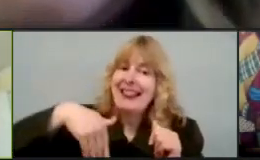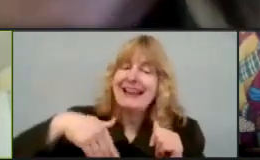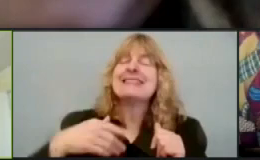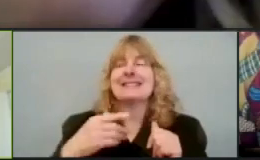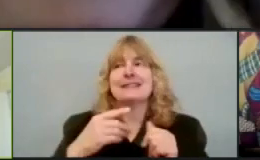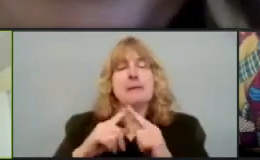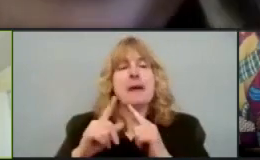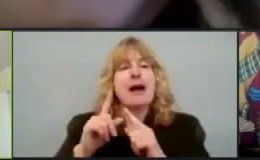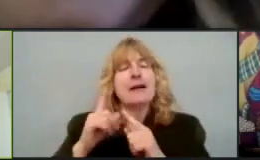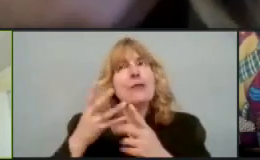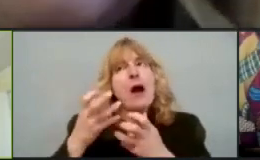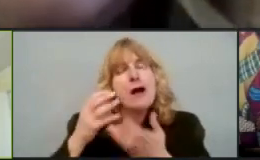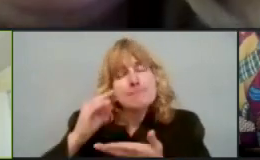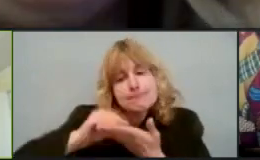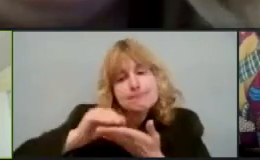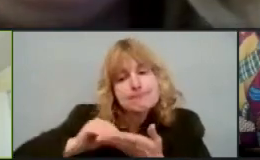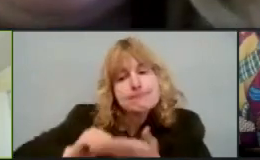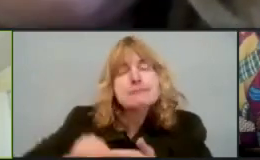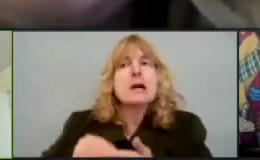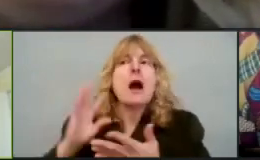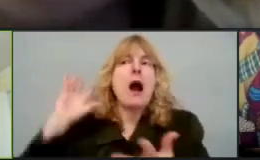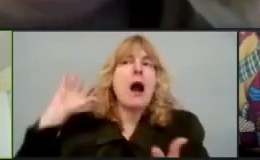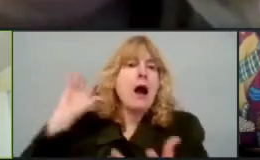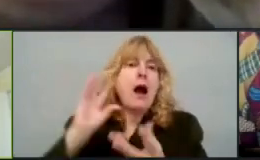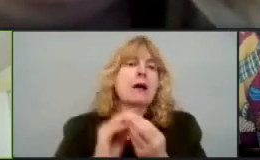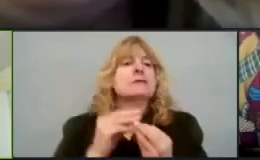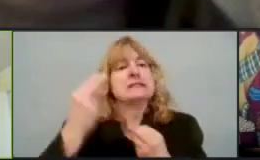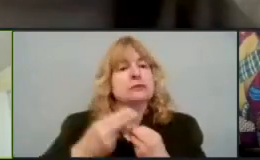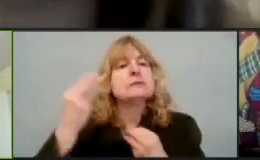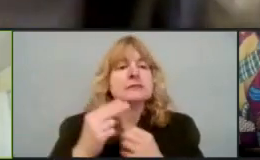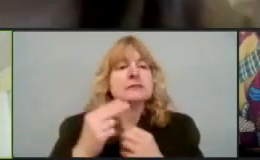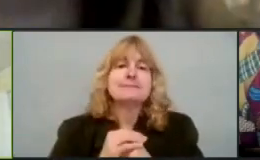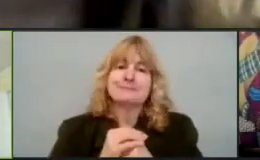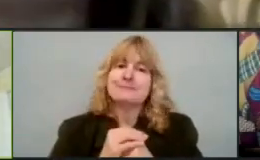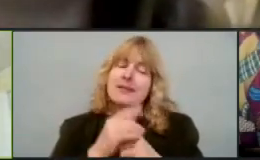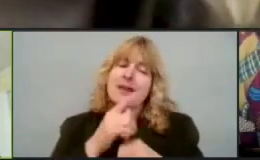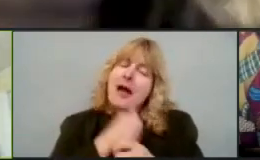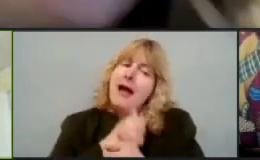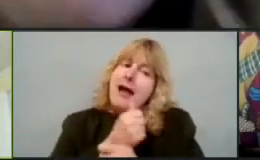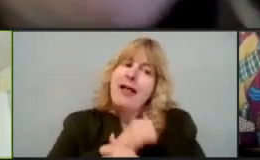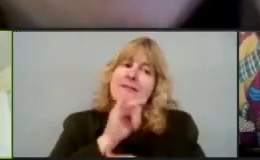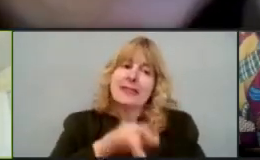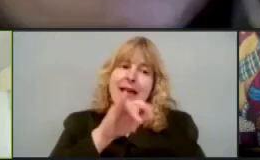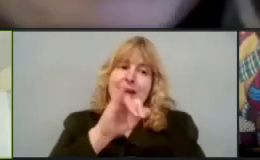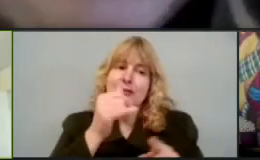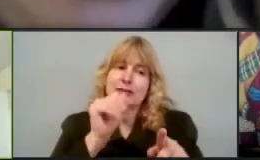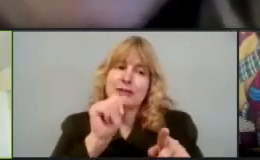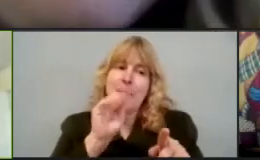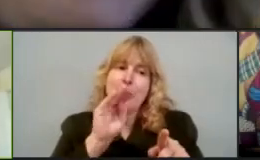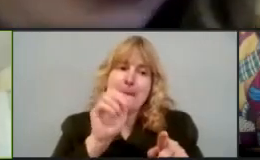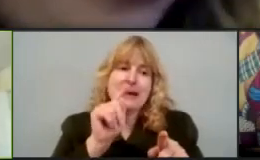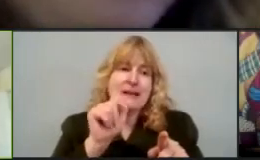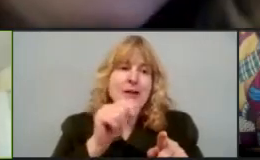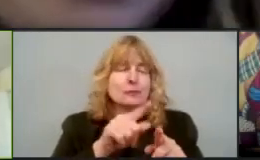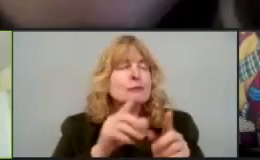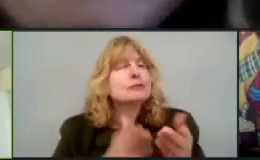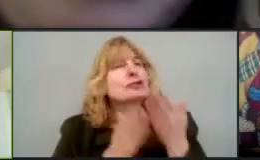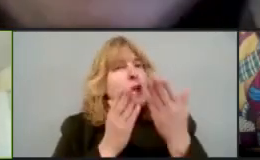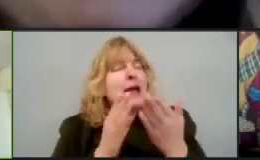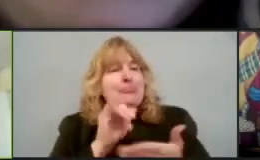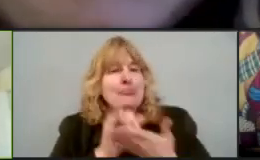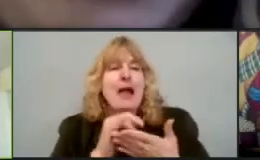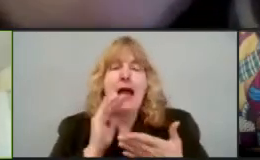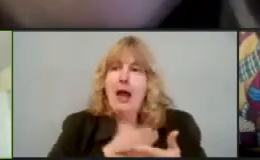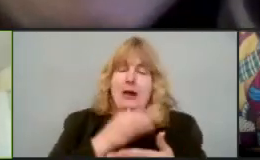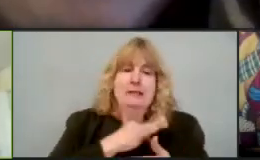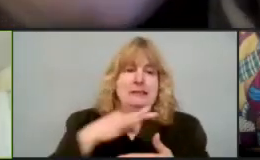I love that you gave that suggestion. We, our staff were